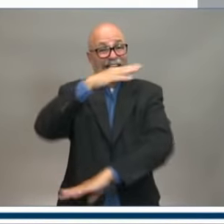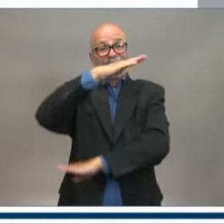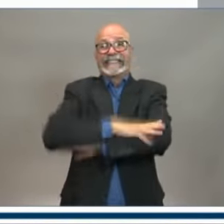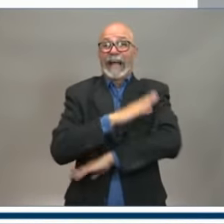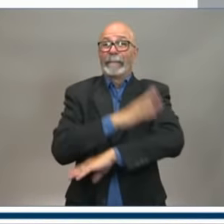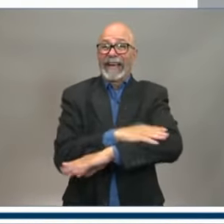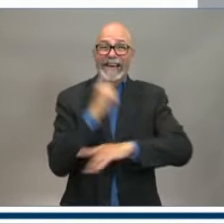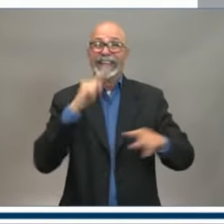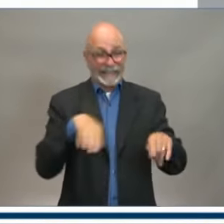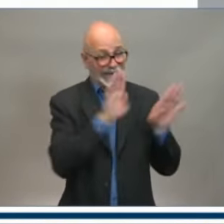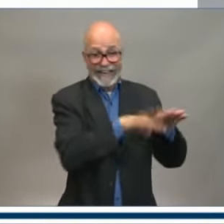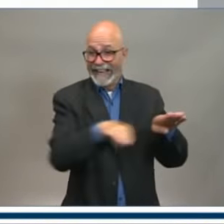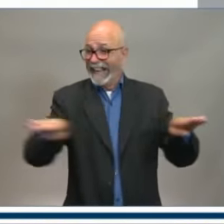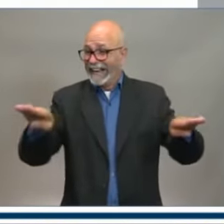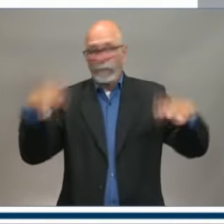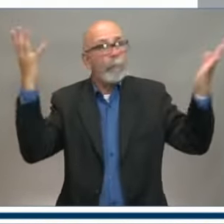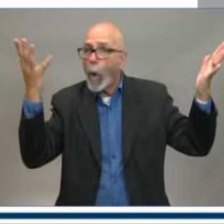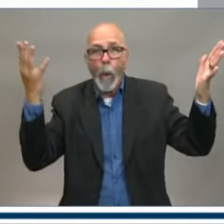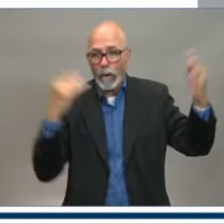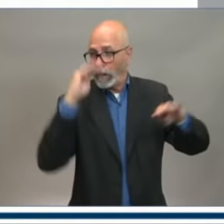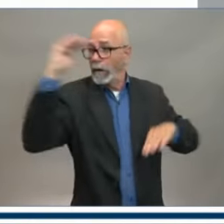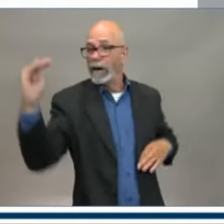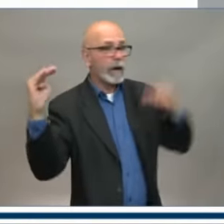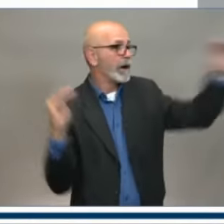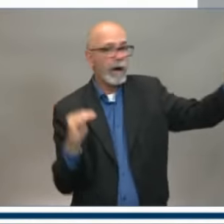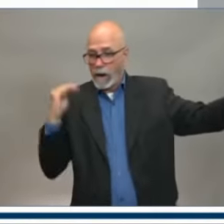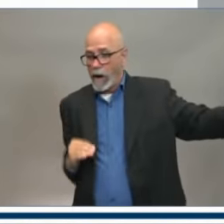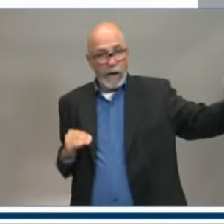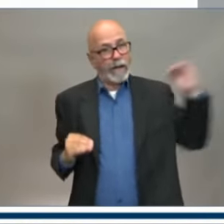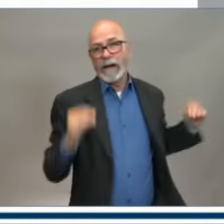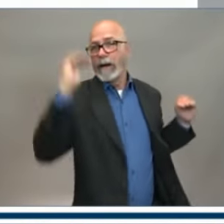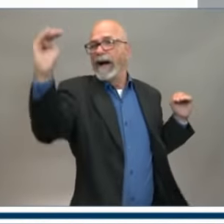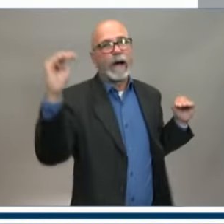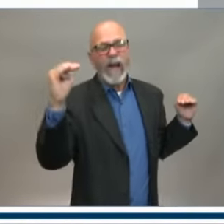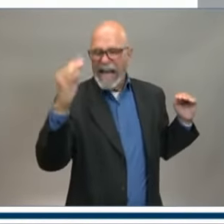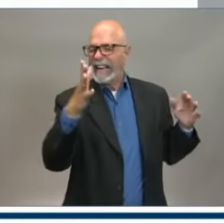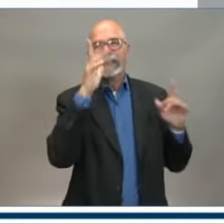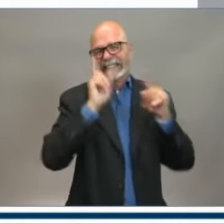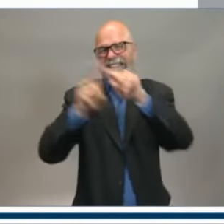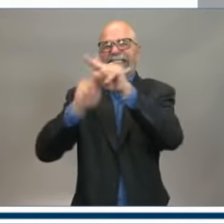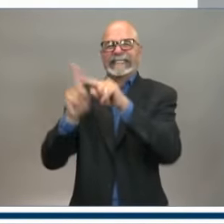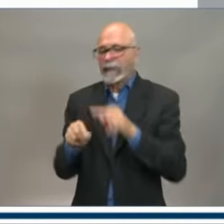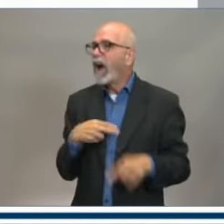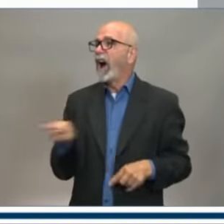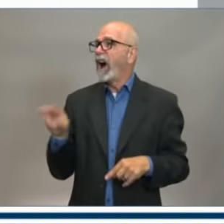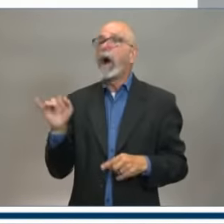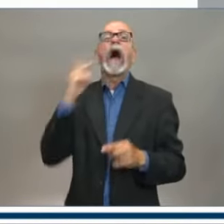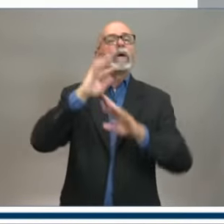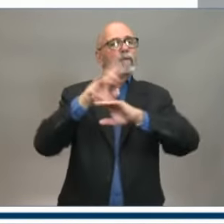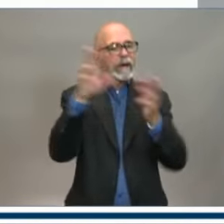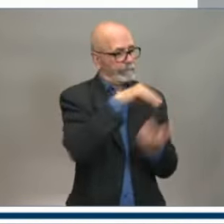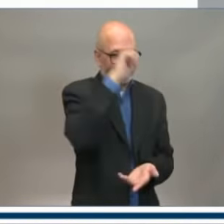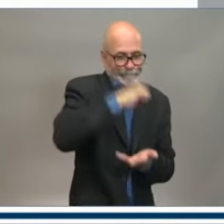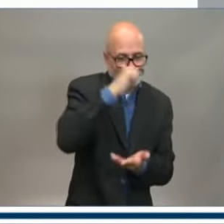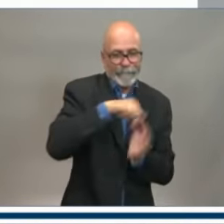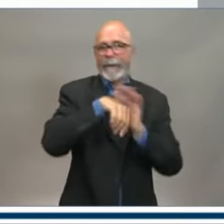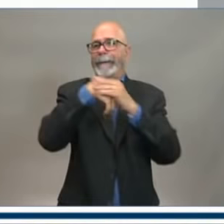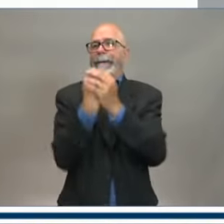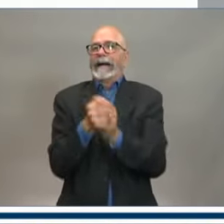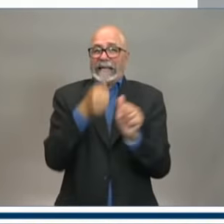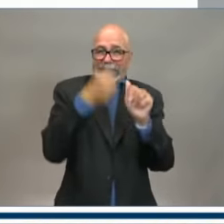that 6-foot social distancing, and there's other public health measures that support better hand washing, controlling how people move